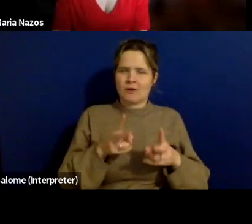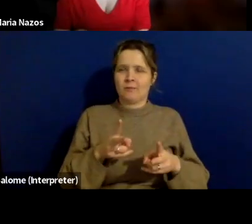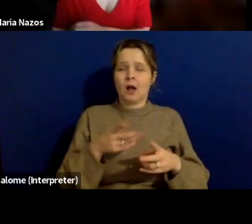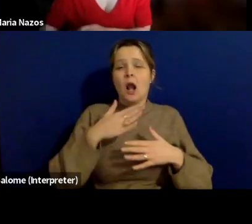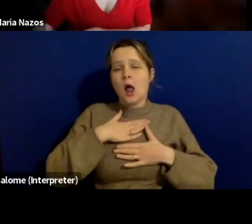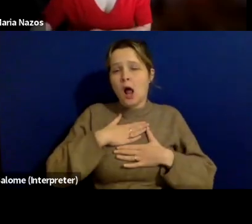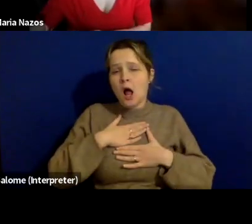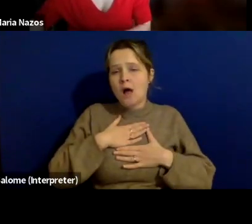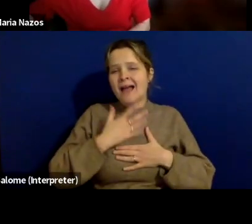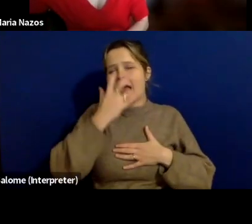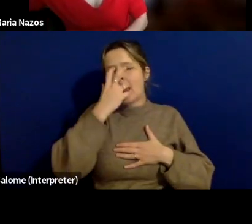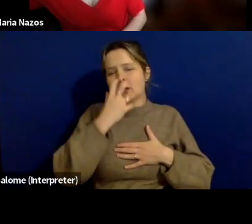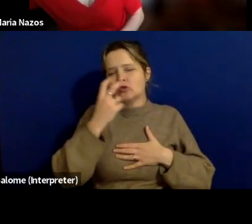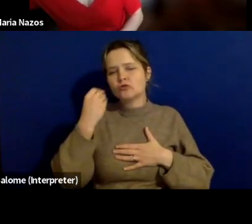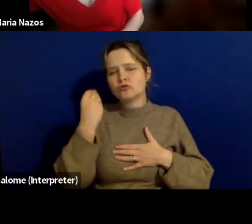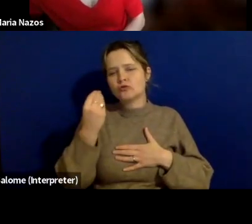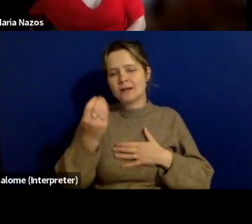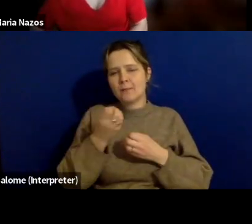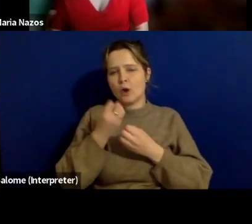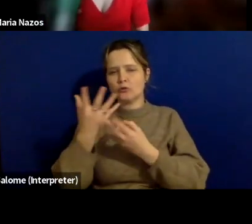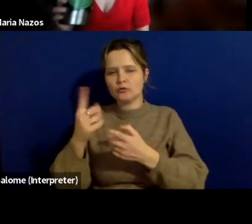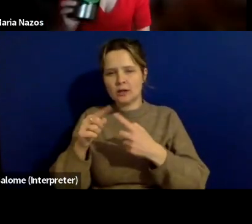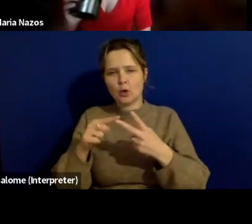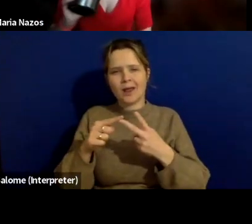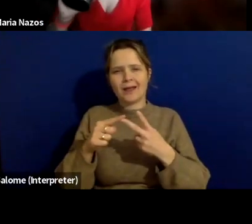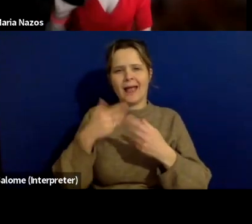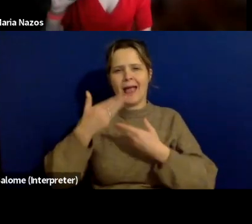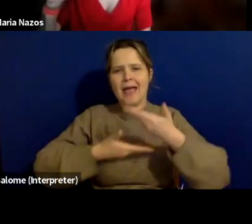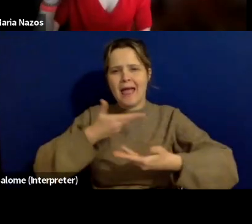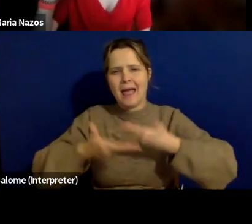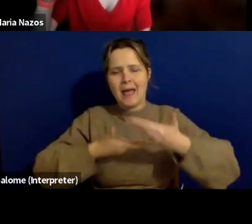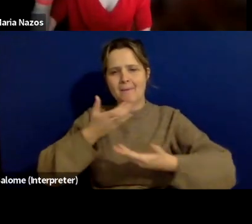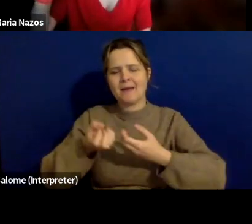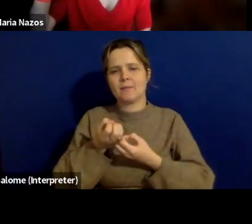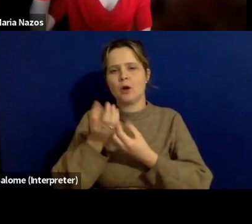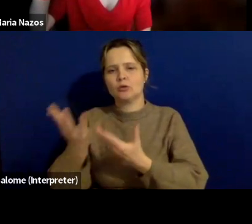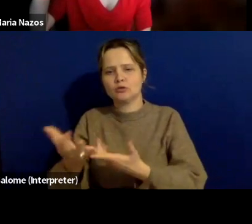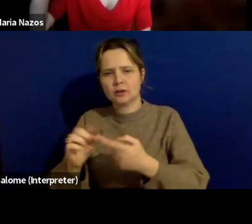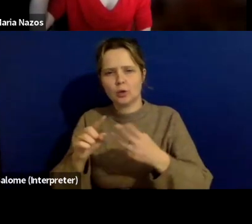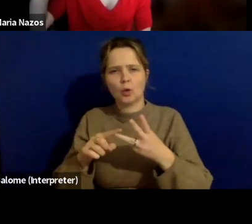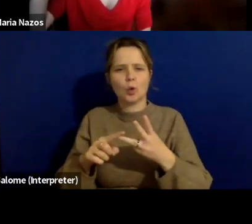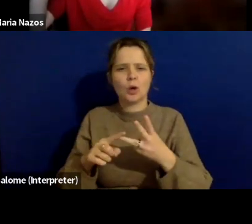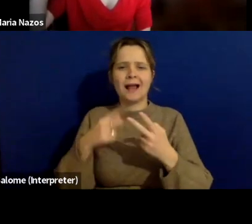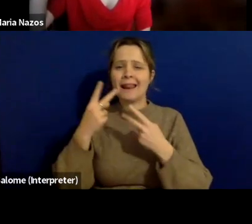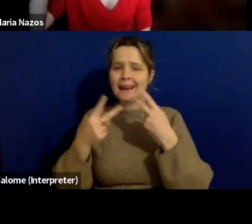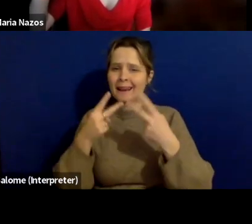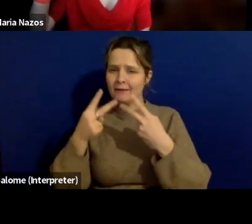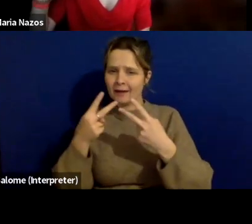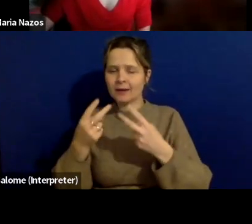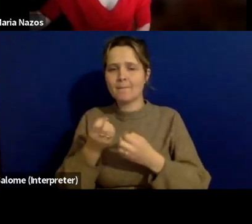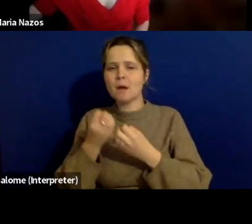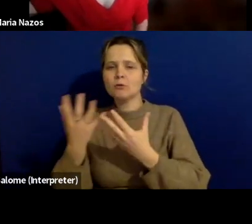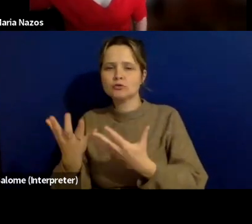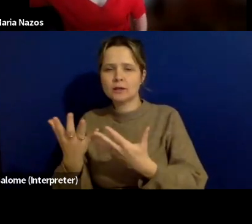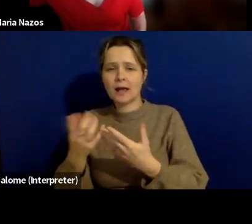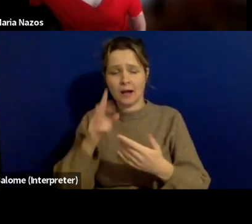Greek poetry. I love epic poetry. I love to read lyric poetry and